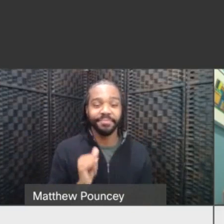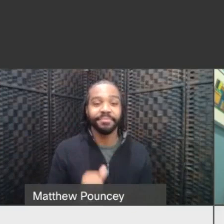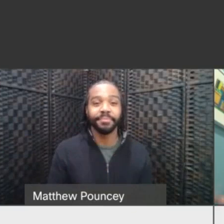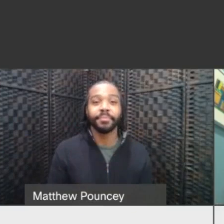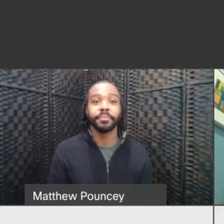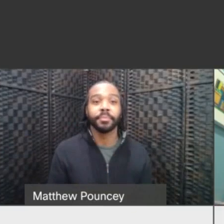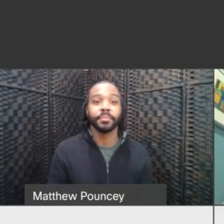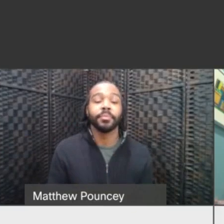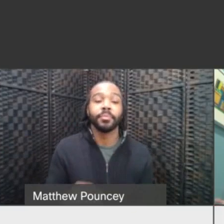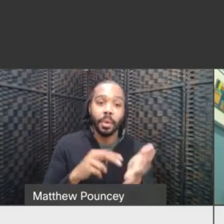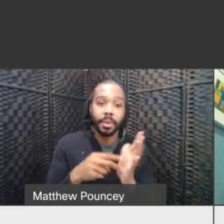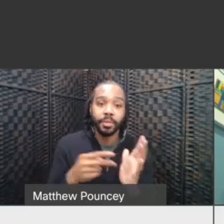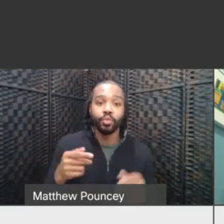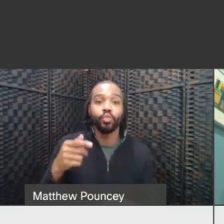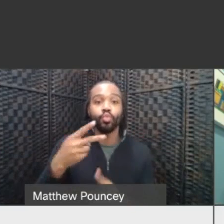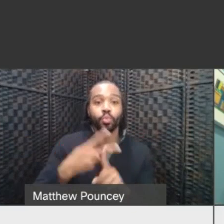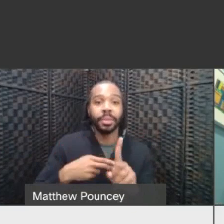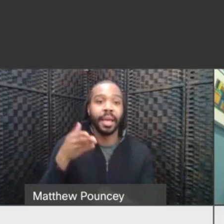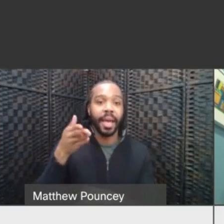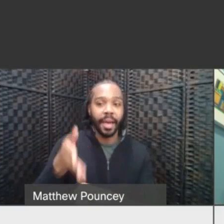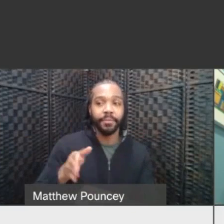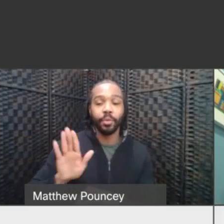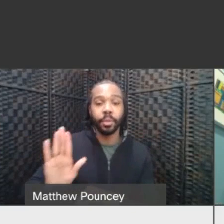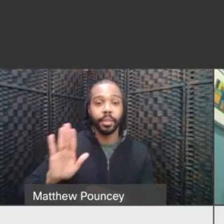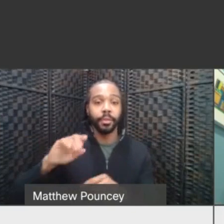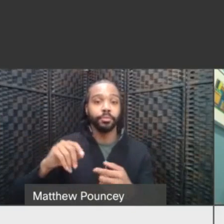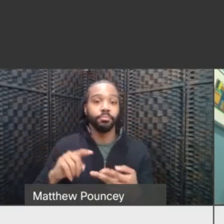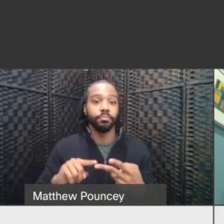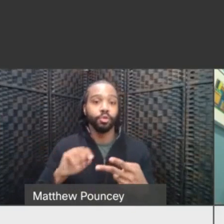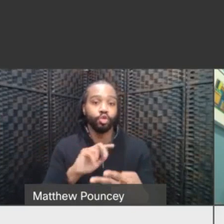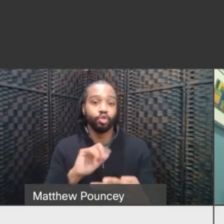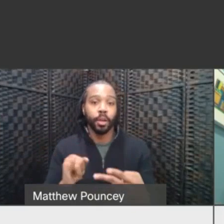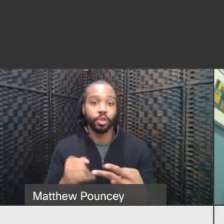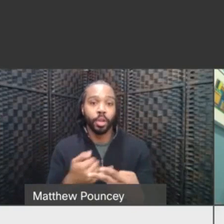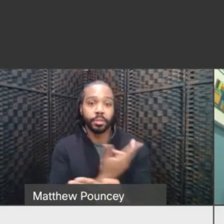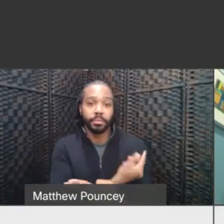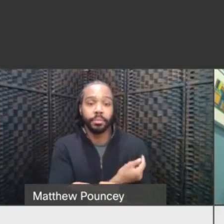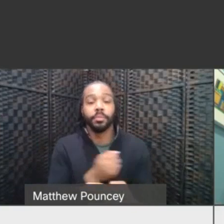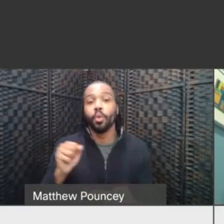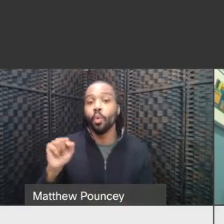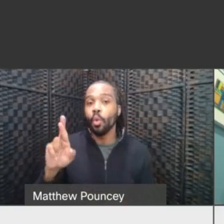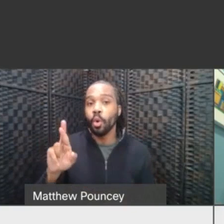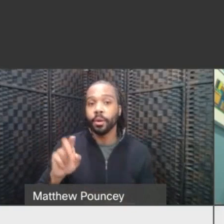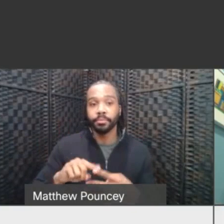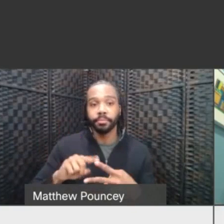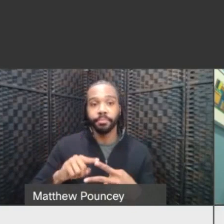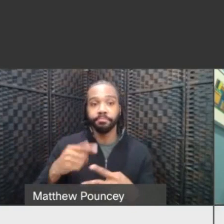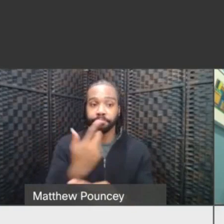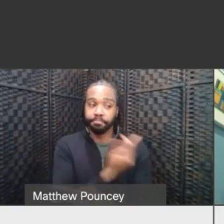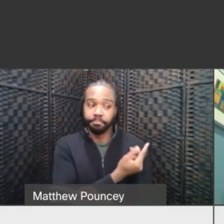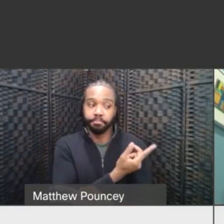which would be 2 months after their Johnson & Johnson or 5 months after the Moderna or